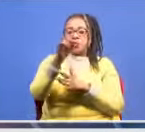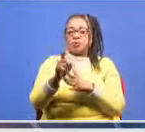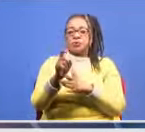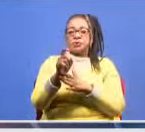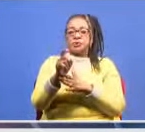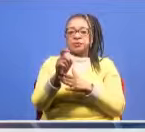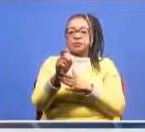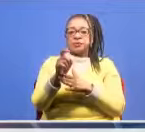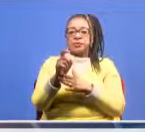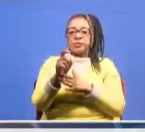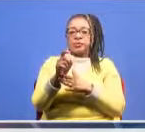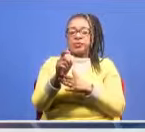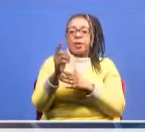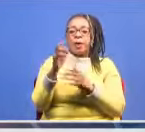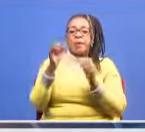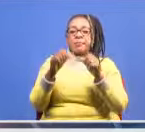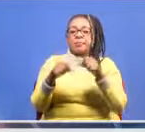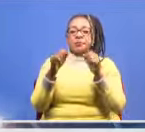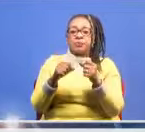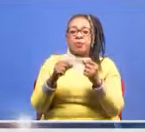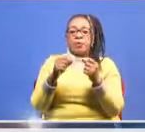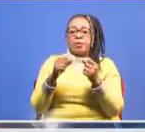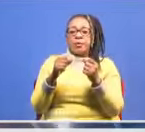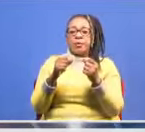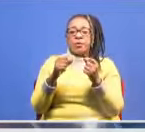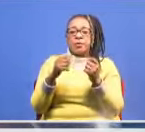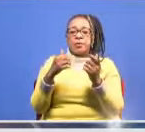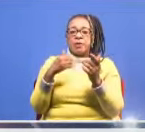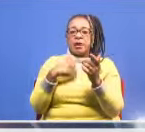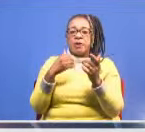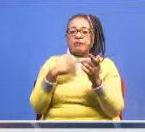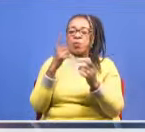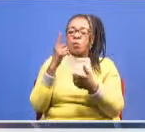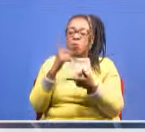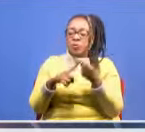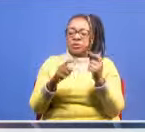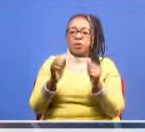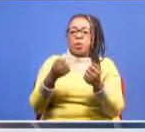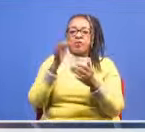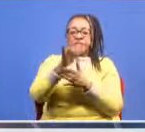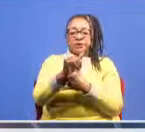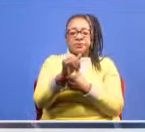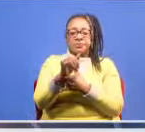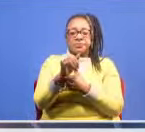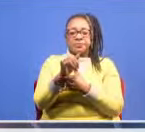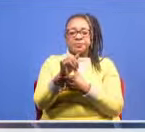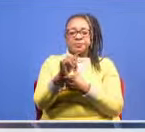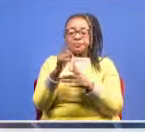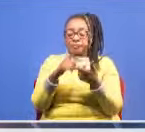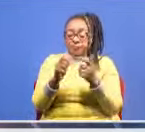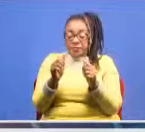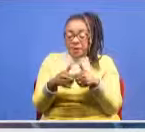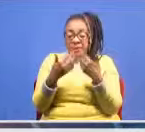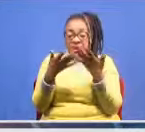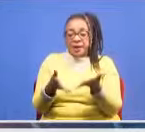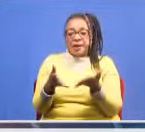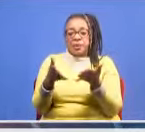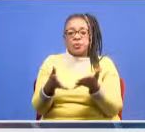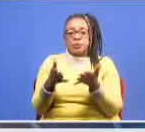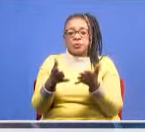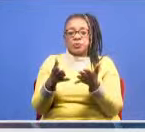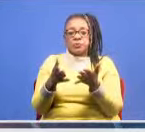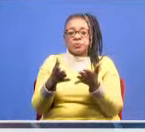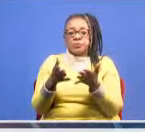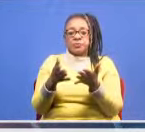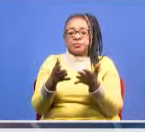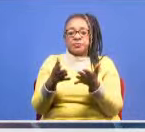what could the motive be to kill 42 women? What is happening right now, the question of cult has